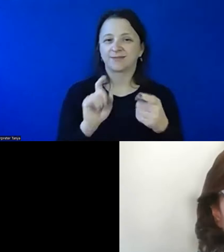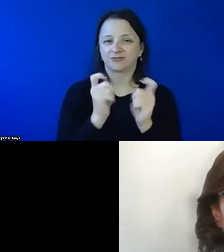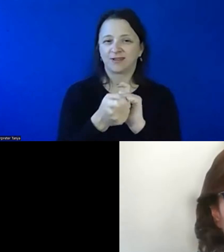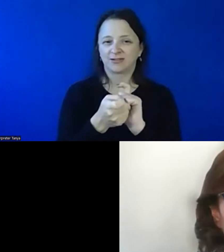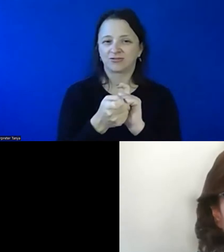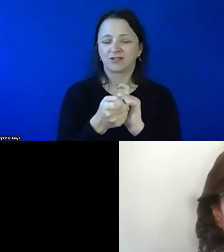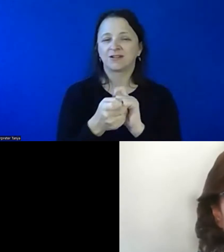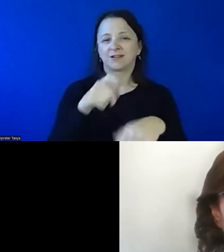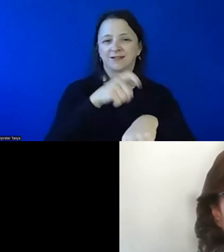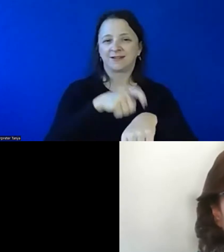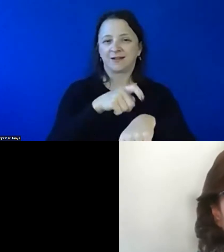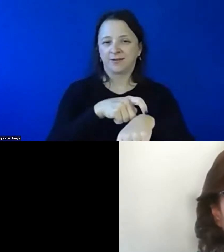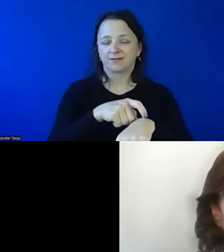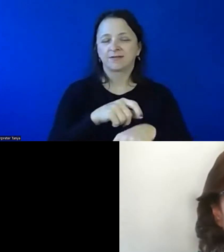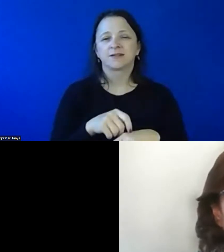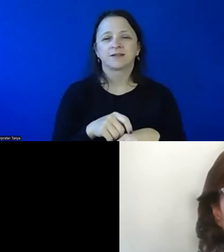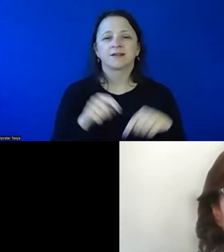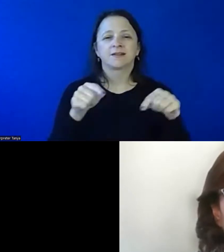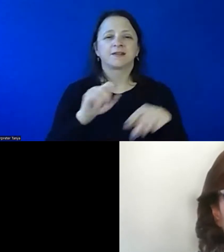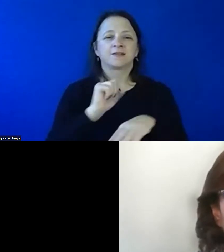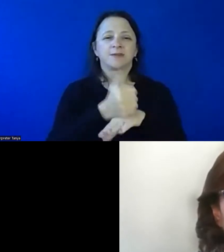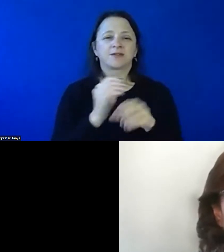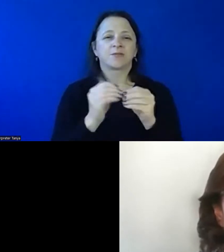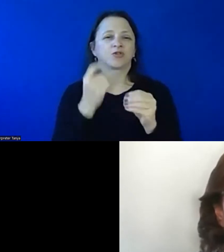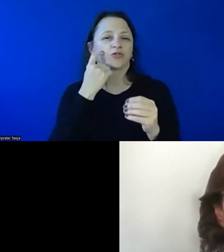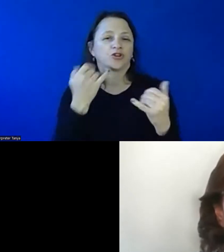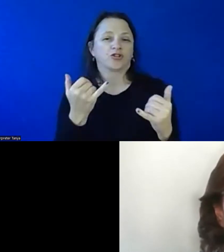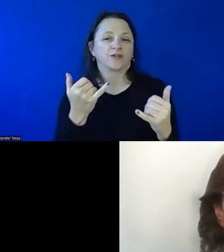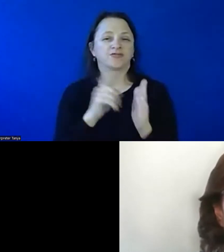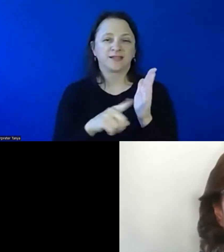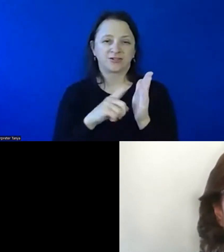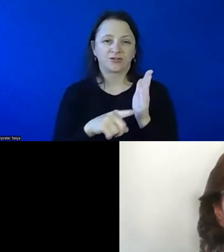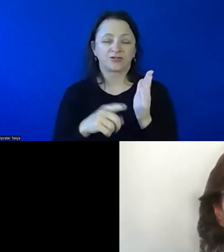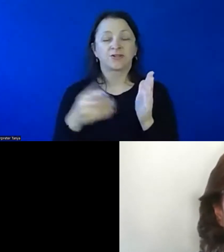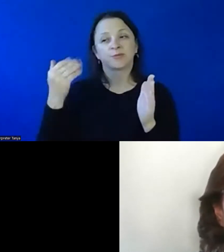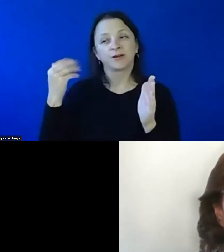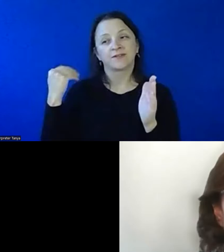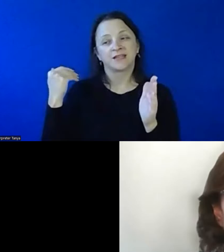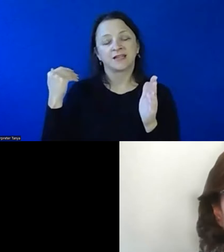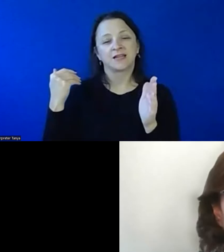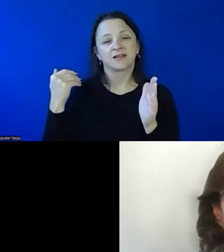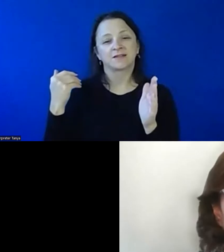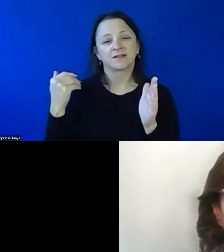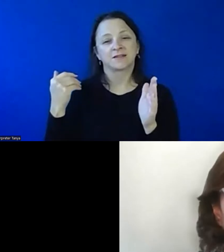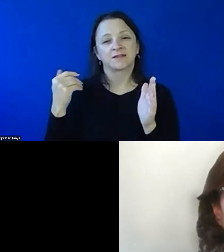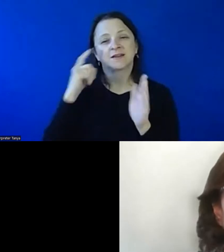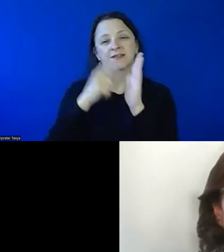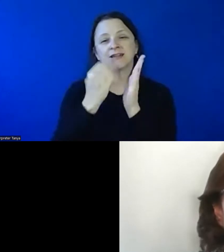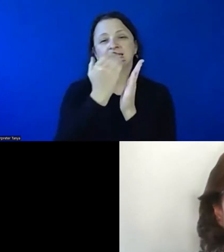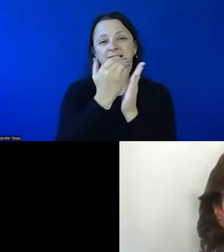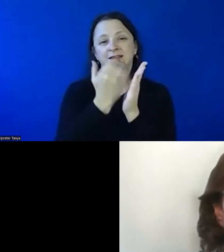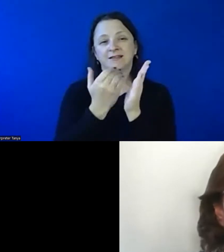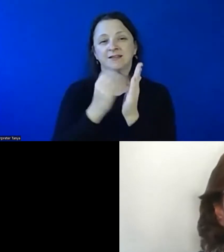the timing. This is based on more current research. Previously, Learn the Signs listed the